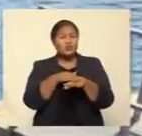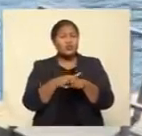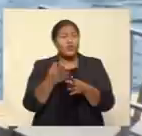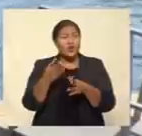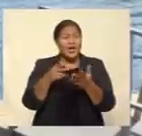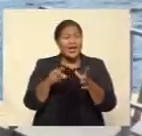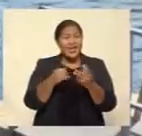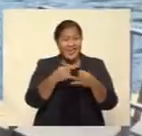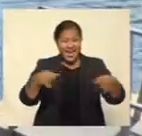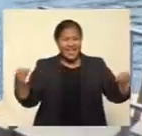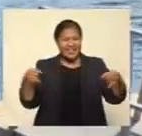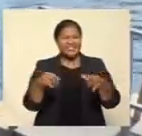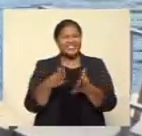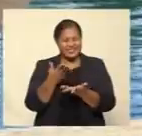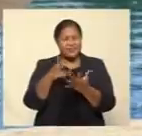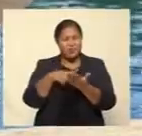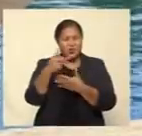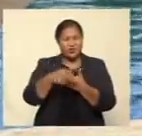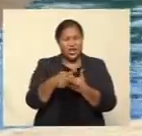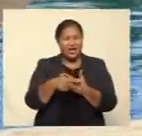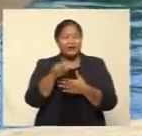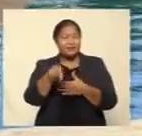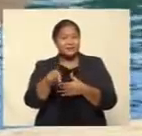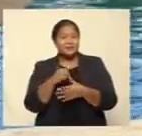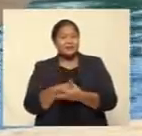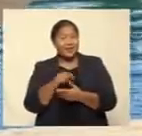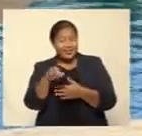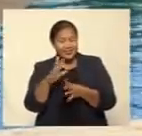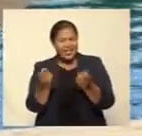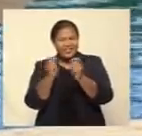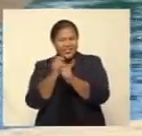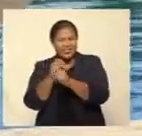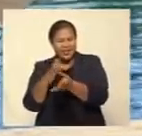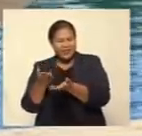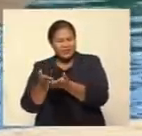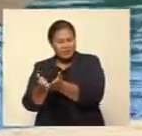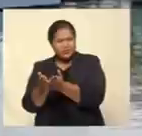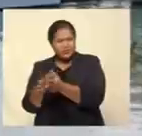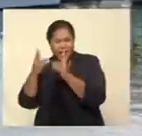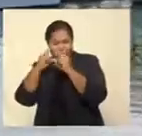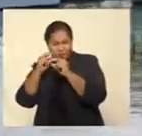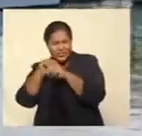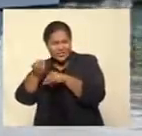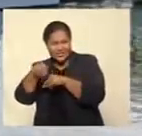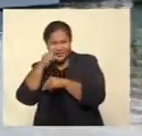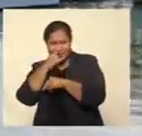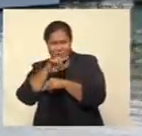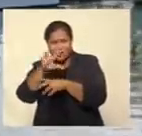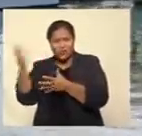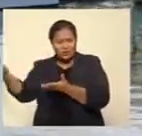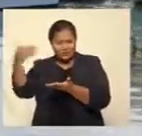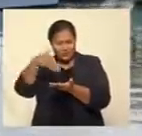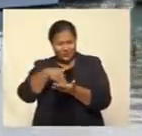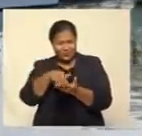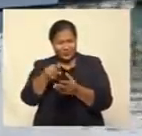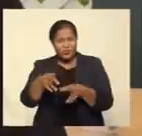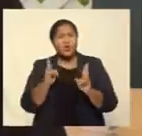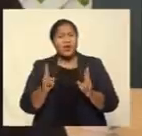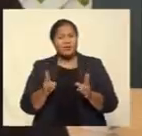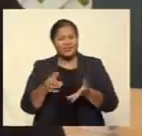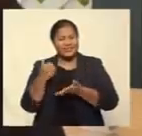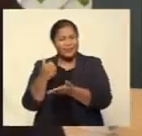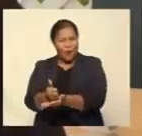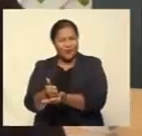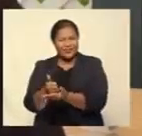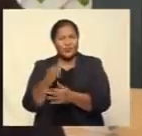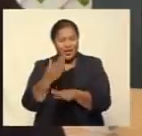quarantine holidaying, changing crew, bunkering and provisioning, and accommodating those here on humanitarian purposes. So for